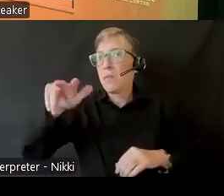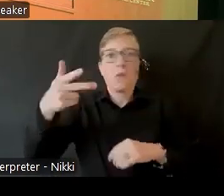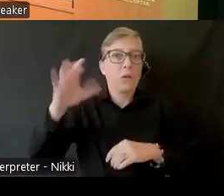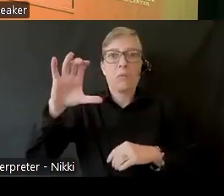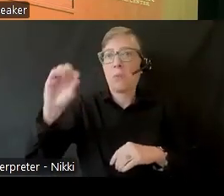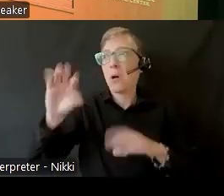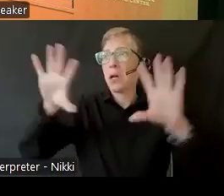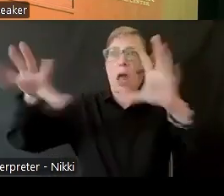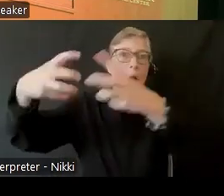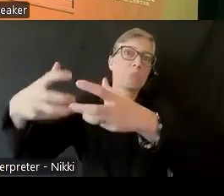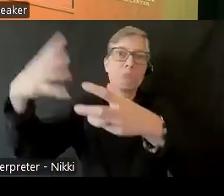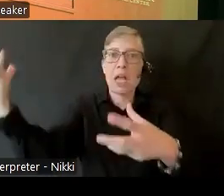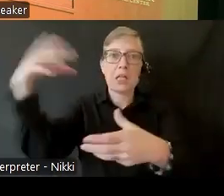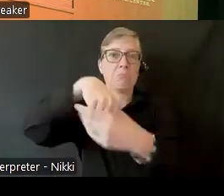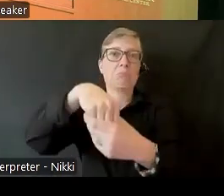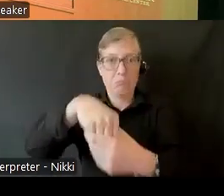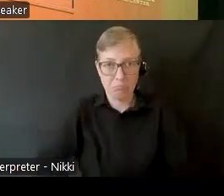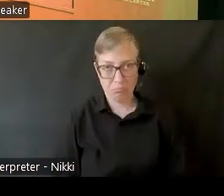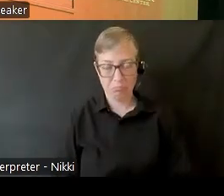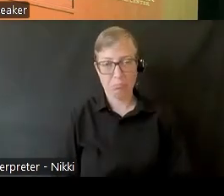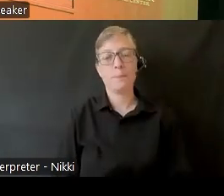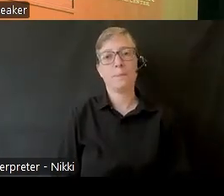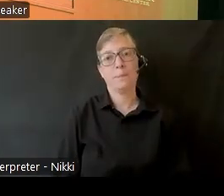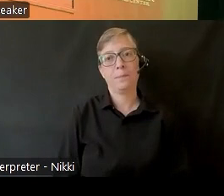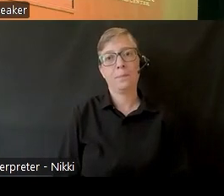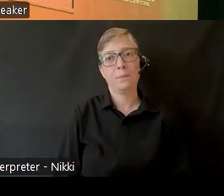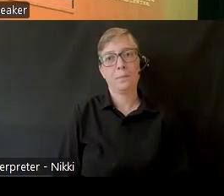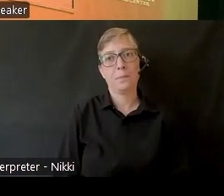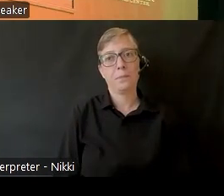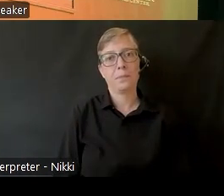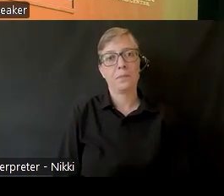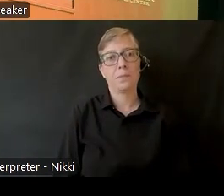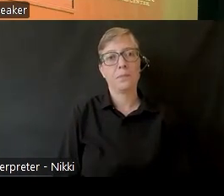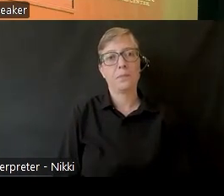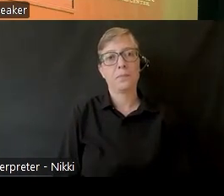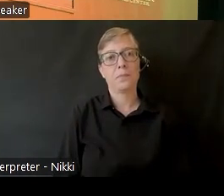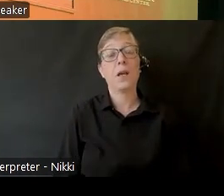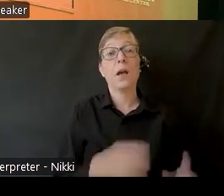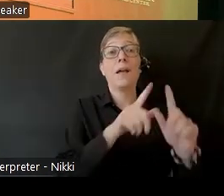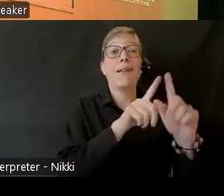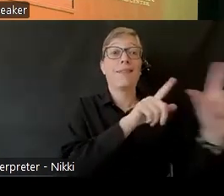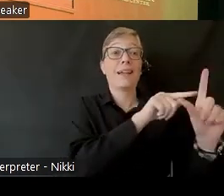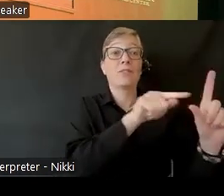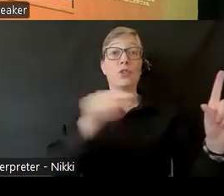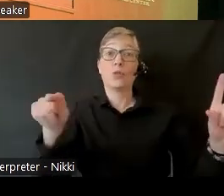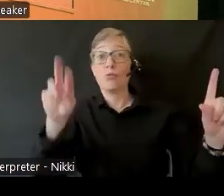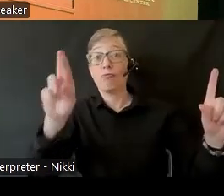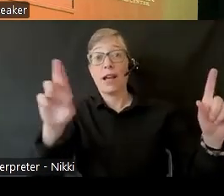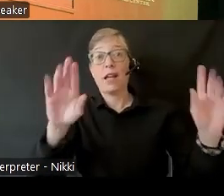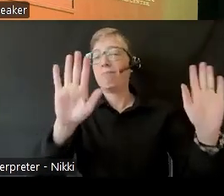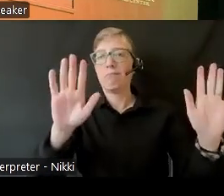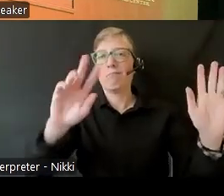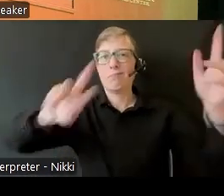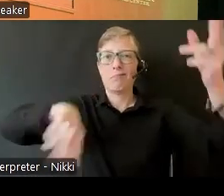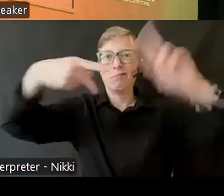system. And so if you, instead of going from left to right, let's go from right to left since we are providers. So